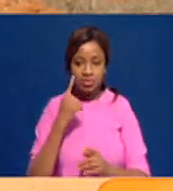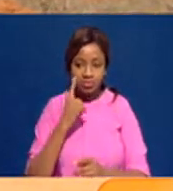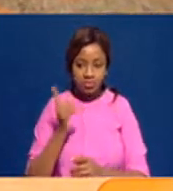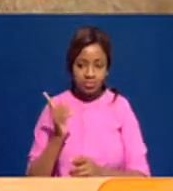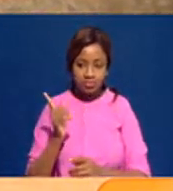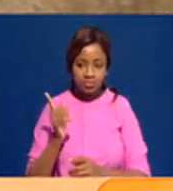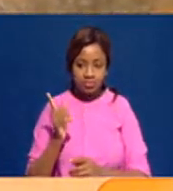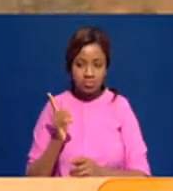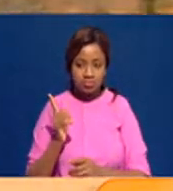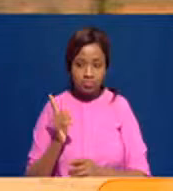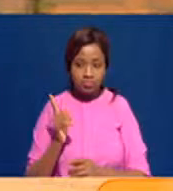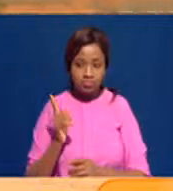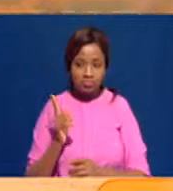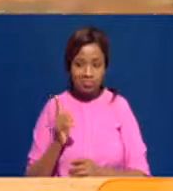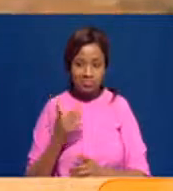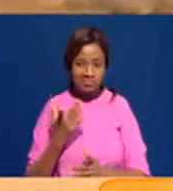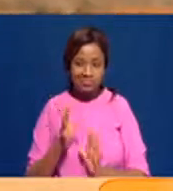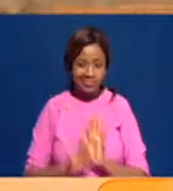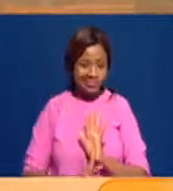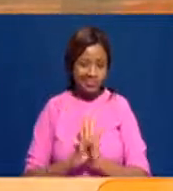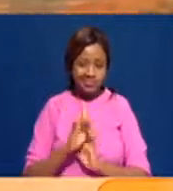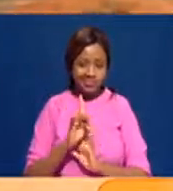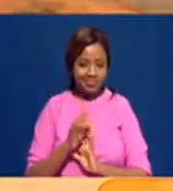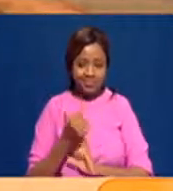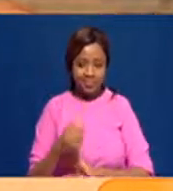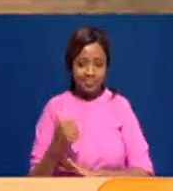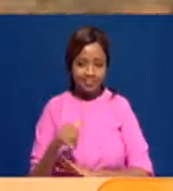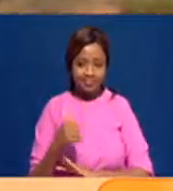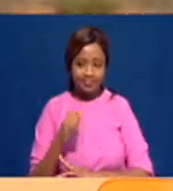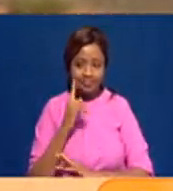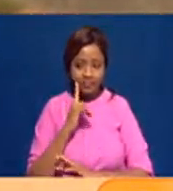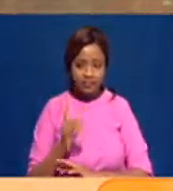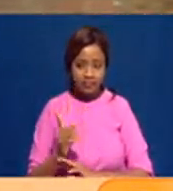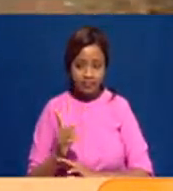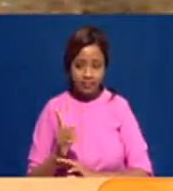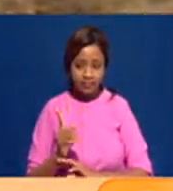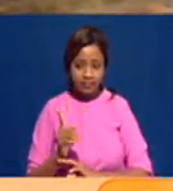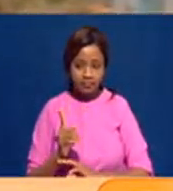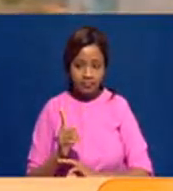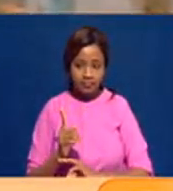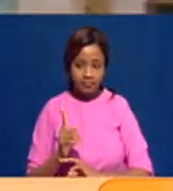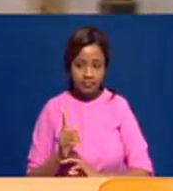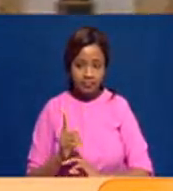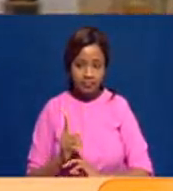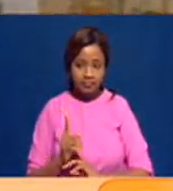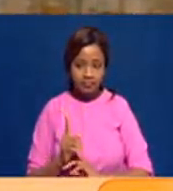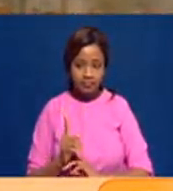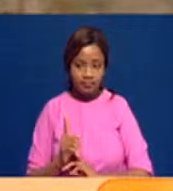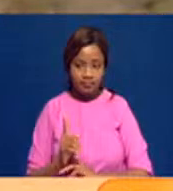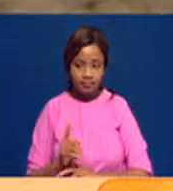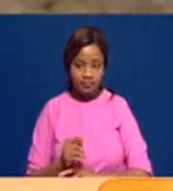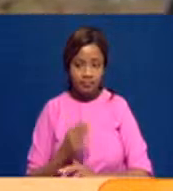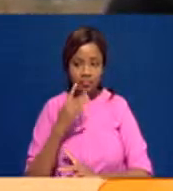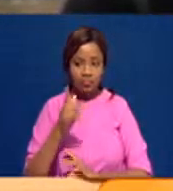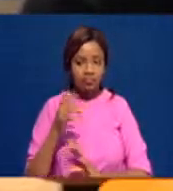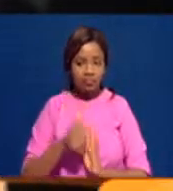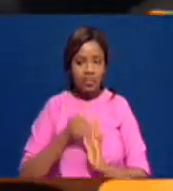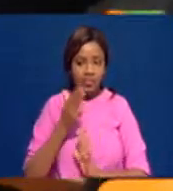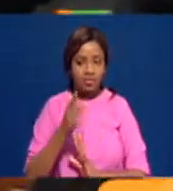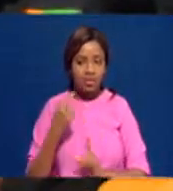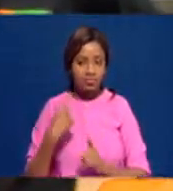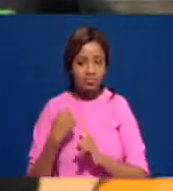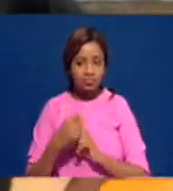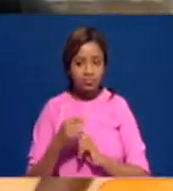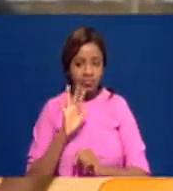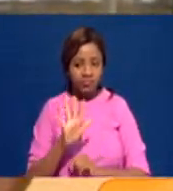corridor between Nairobi and Mombasa, their fortunes are yet to change with the SGR being here for the last 5 years. However,